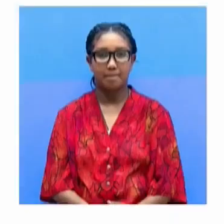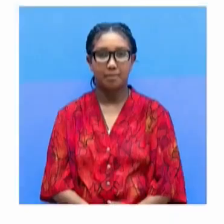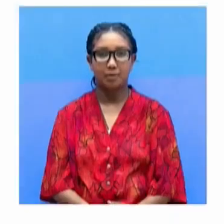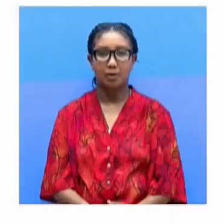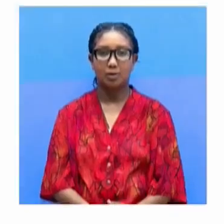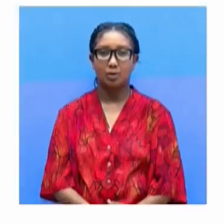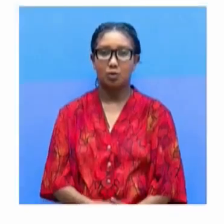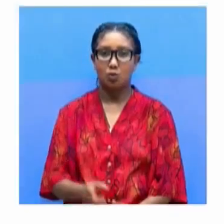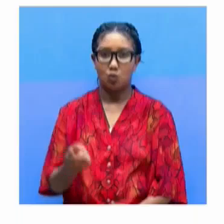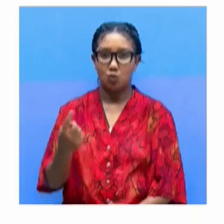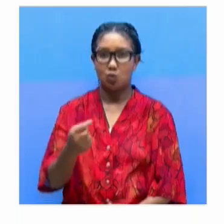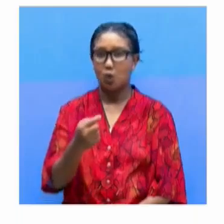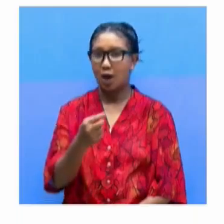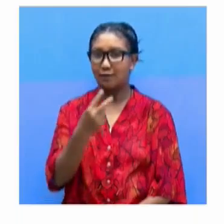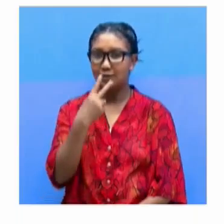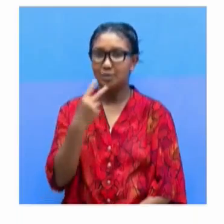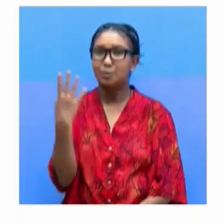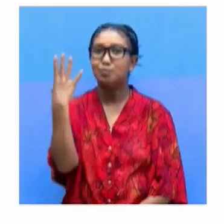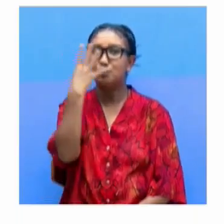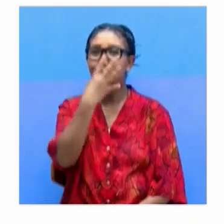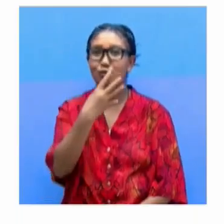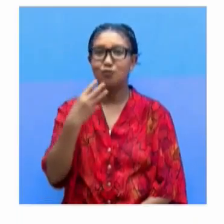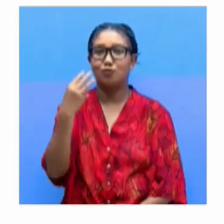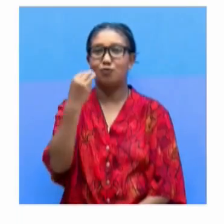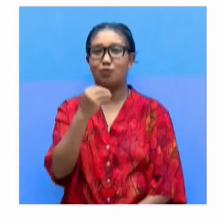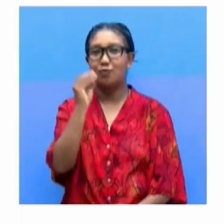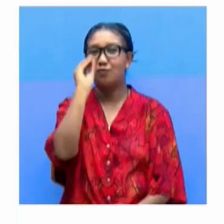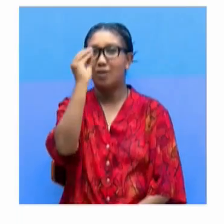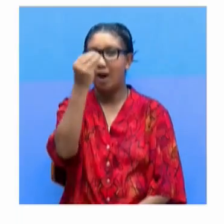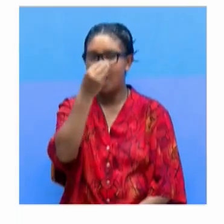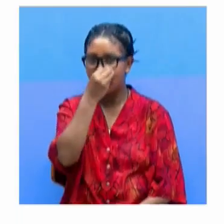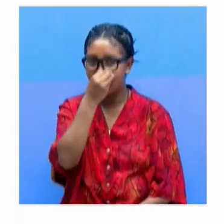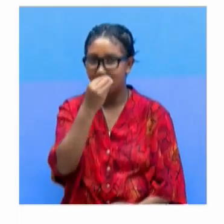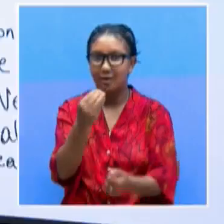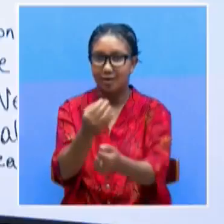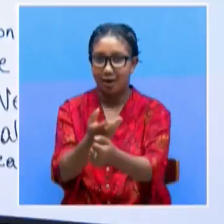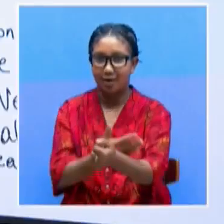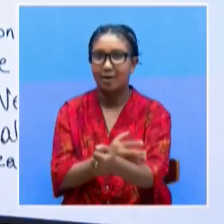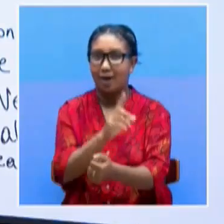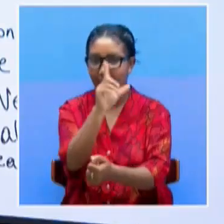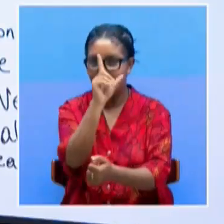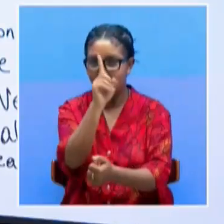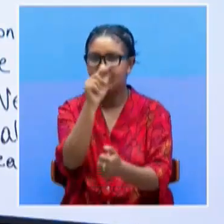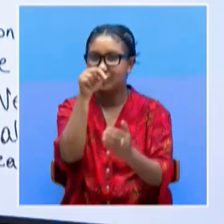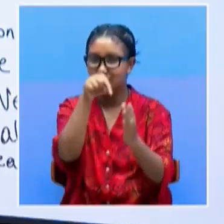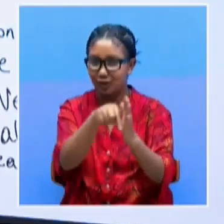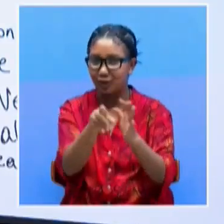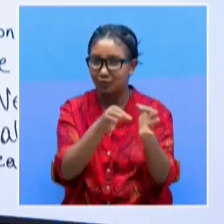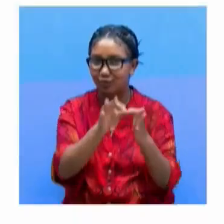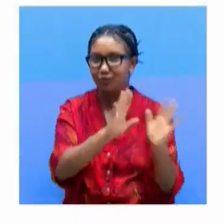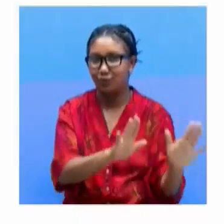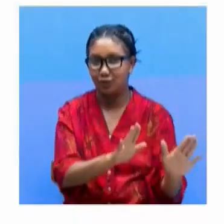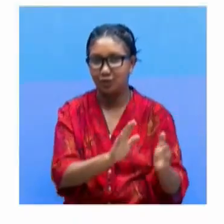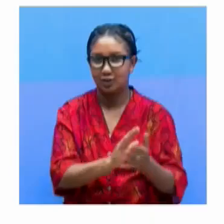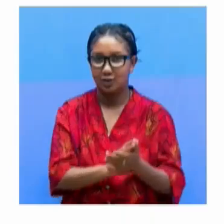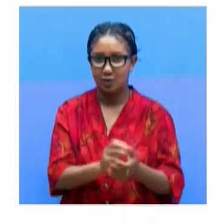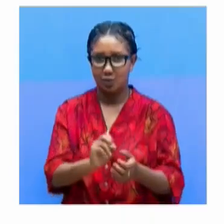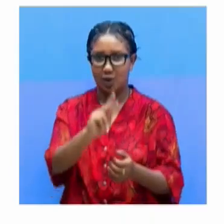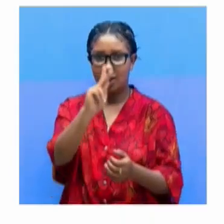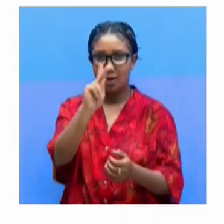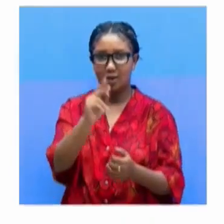We have seen a beautiful flower garden. This is detail 1, all